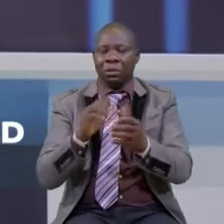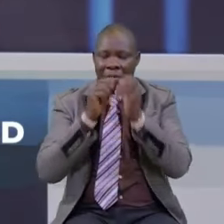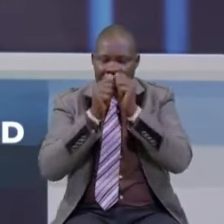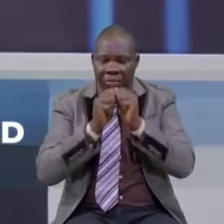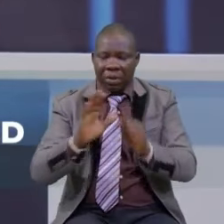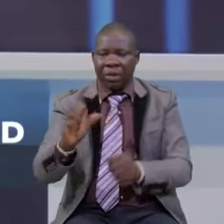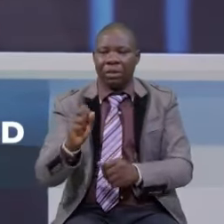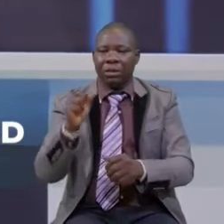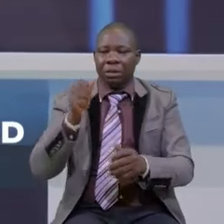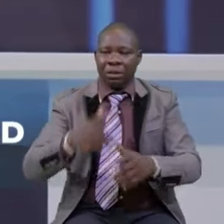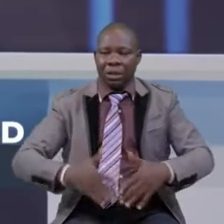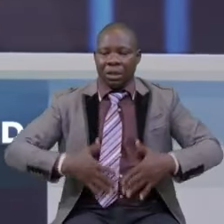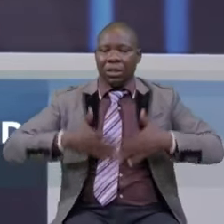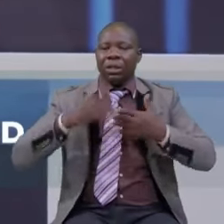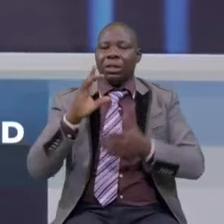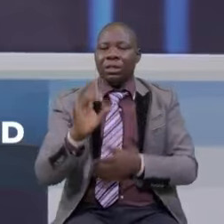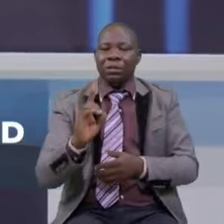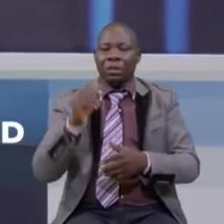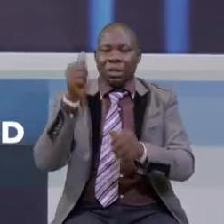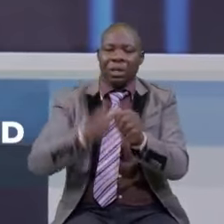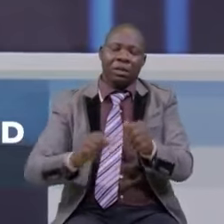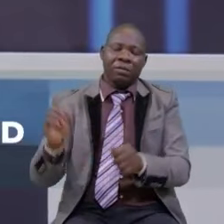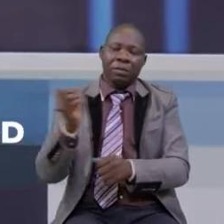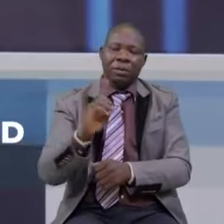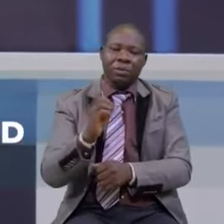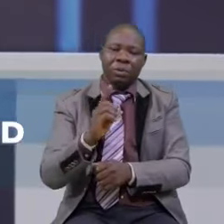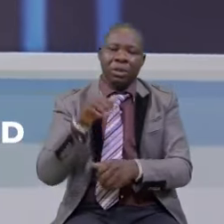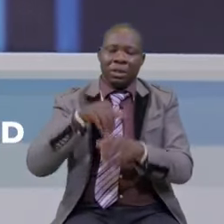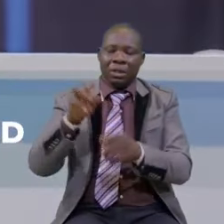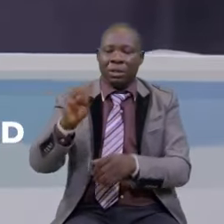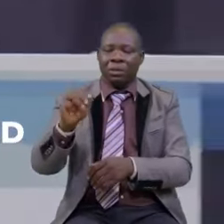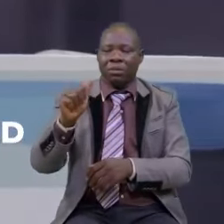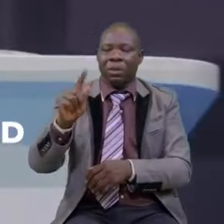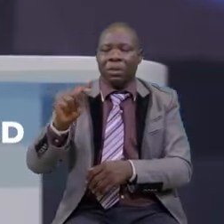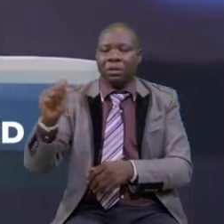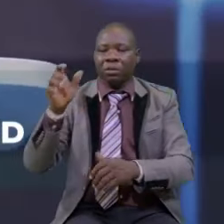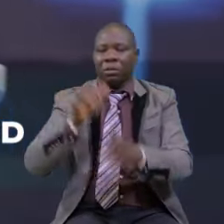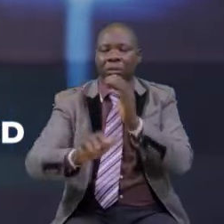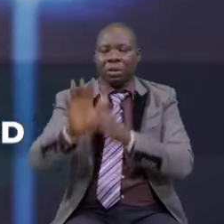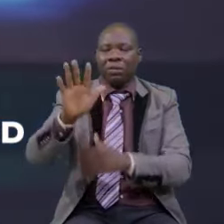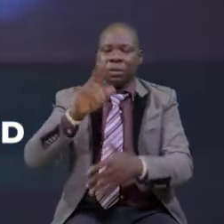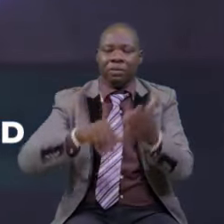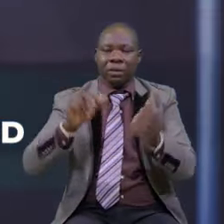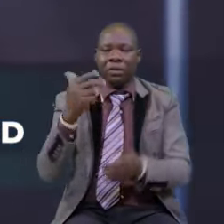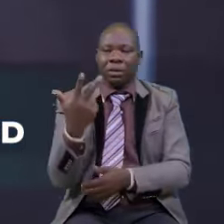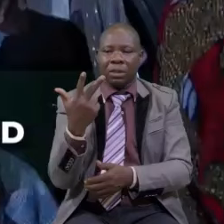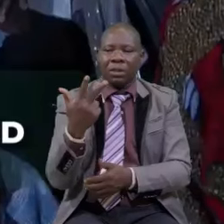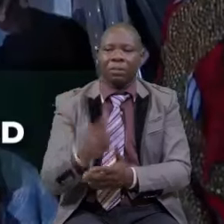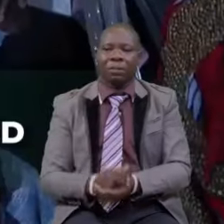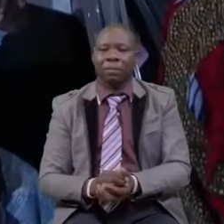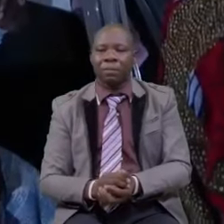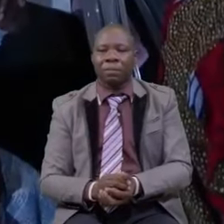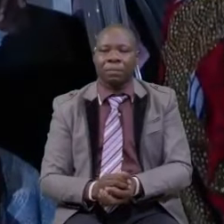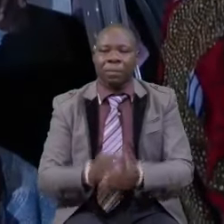beatitudes lived everywhere. Matthew chapter 5, look at verse 3. In Matthew chapter 5, verse